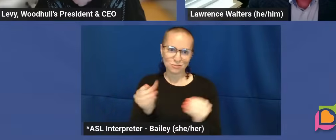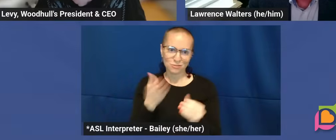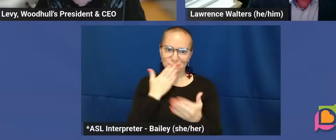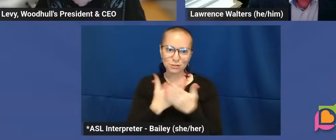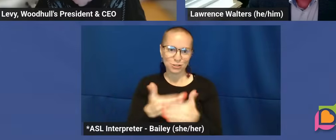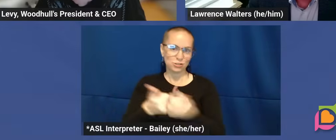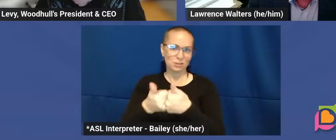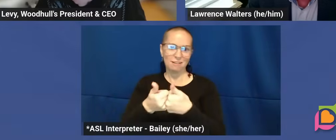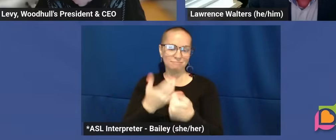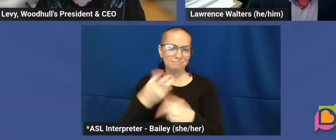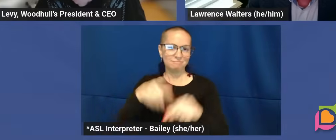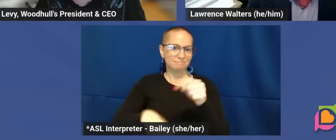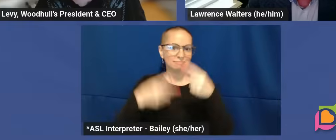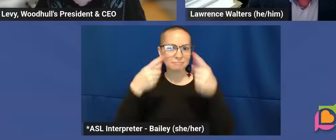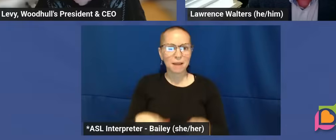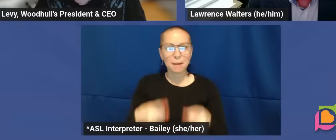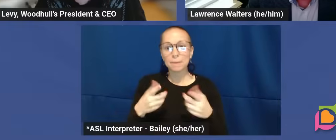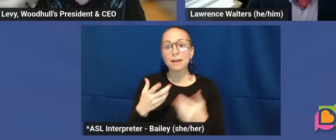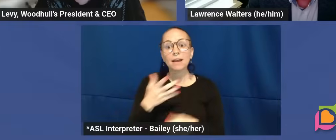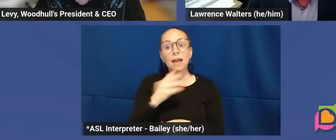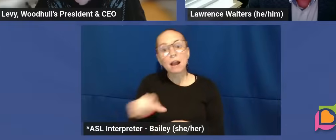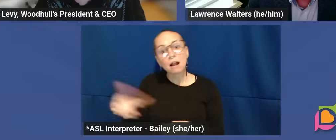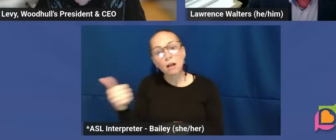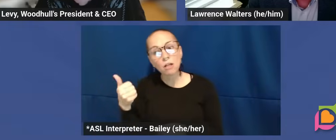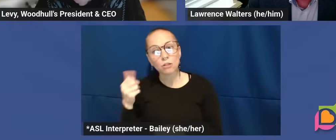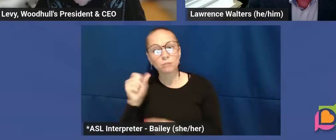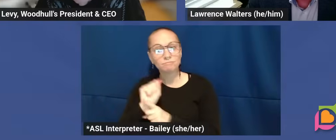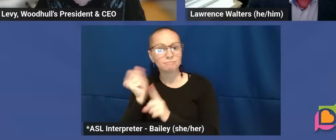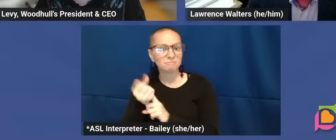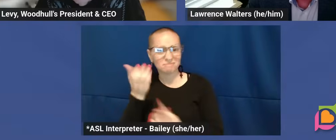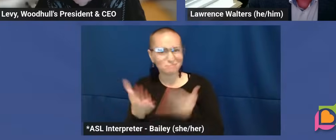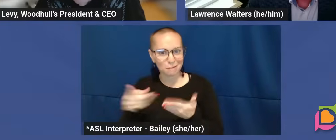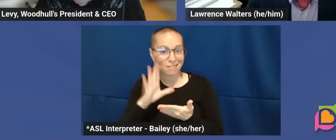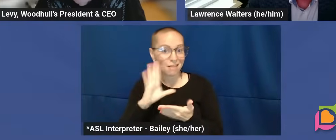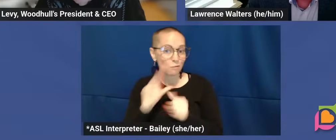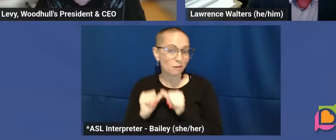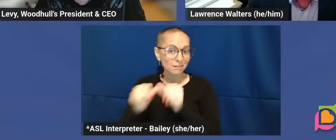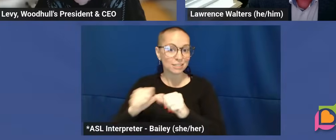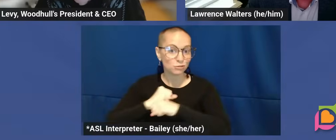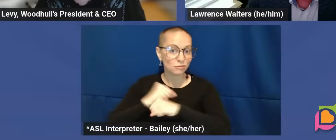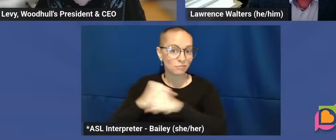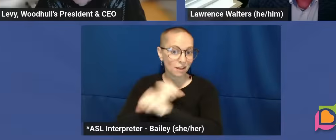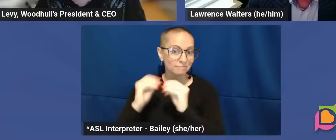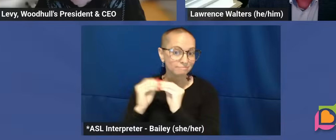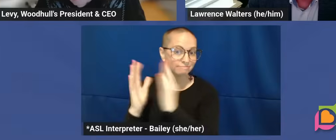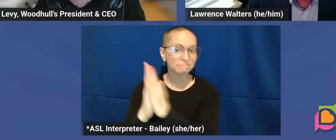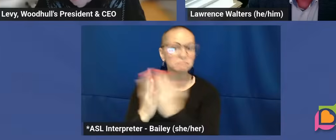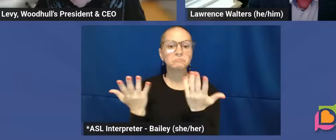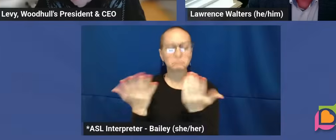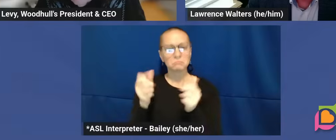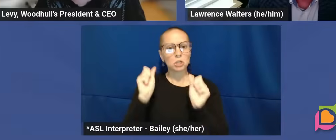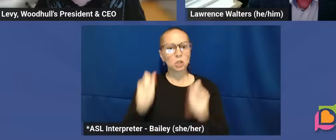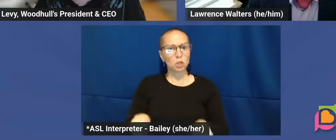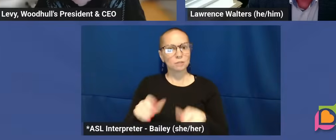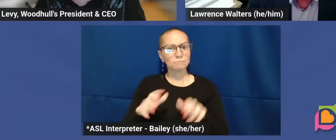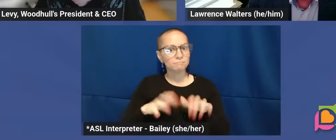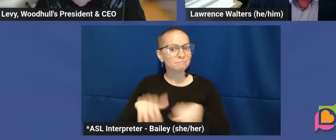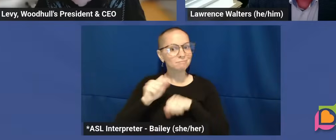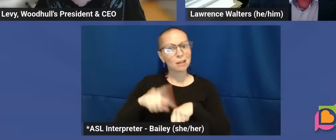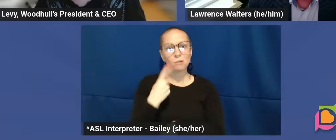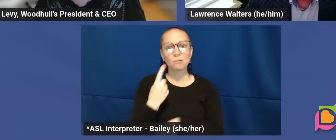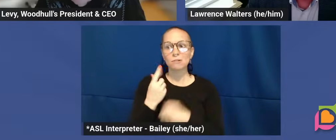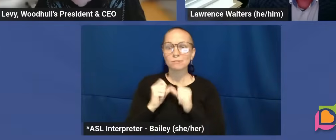may occur in some cases. In other cases, the parties might decide to keep on fighting. It could take a while to get a